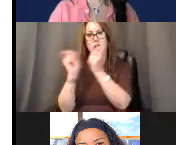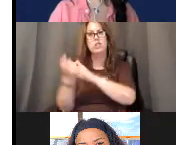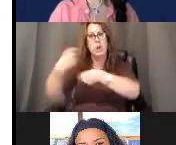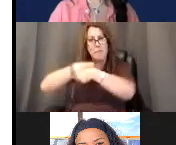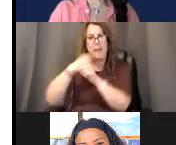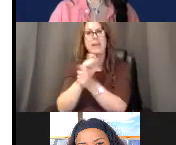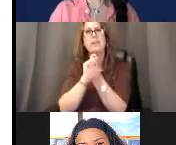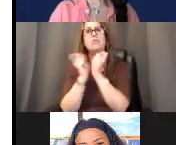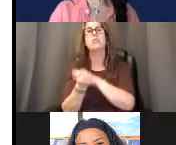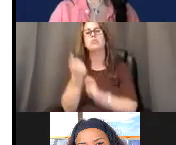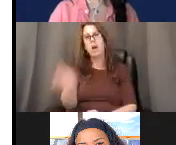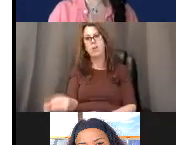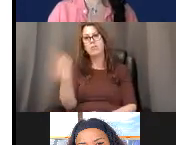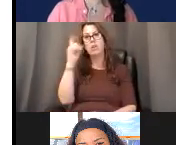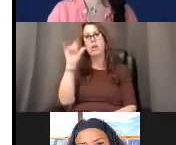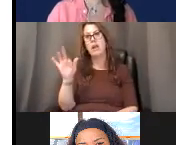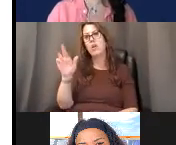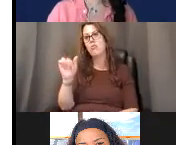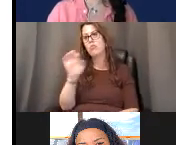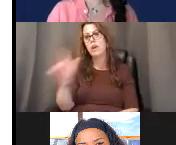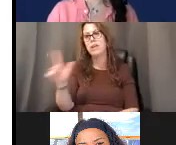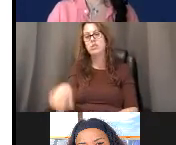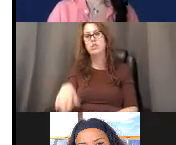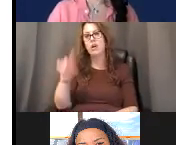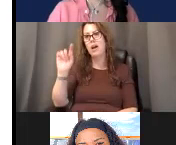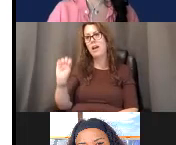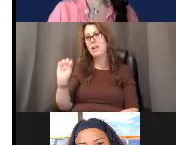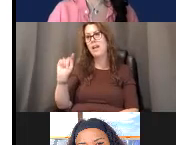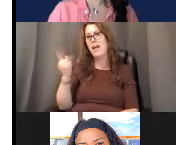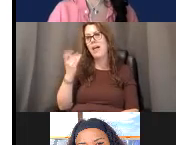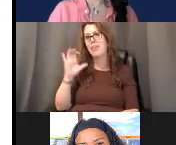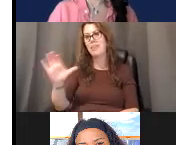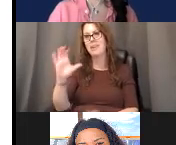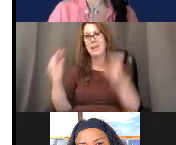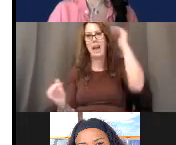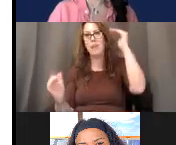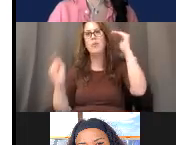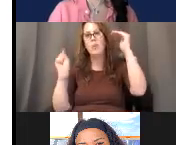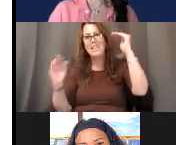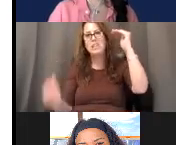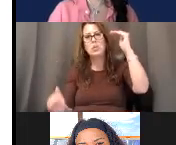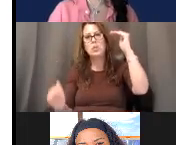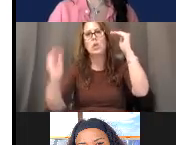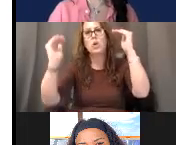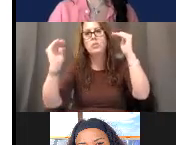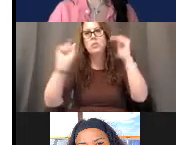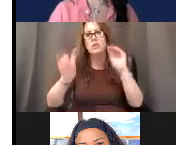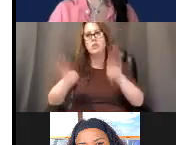close the racial ethnic gaps that structural racism produces and create more equitable opportunity. And